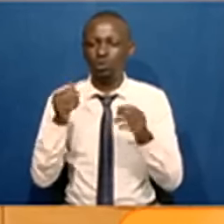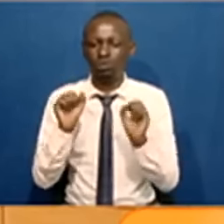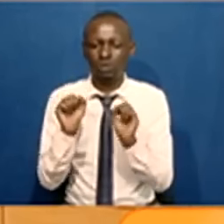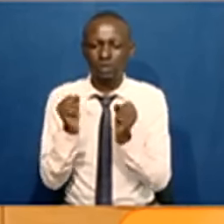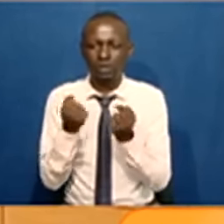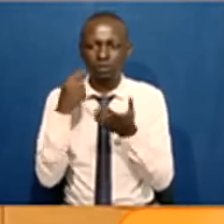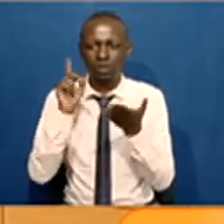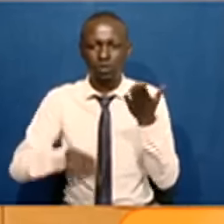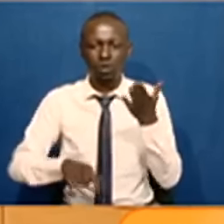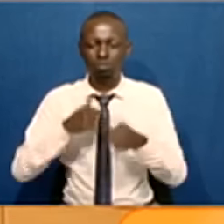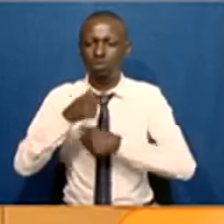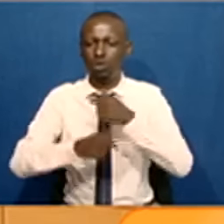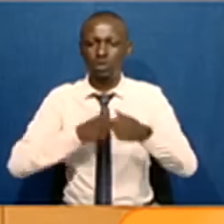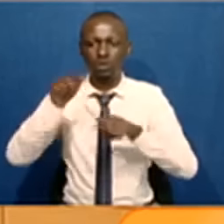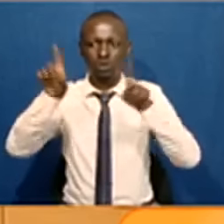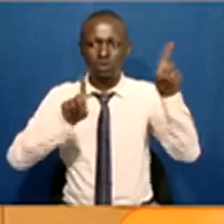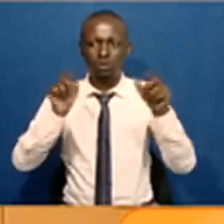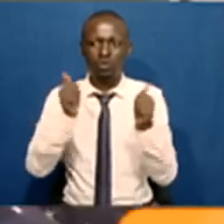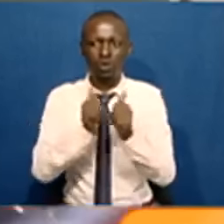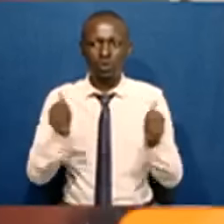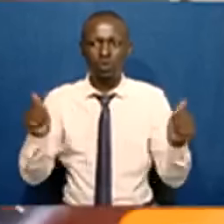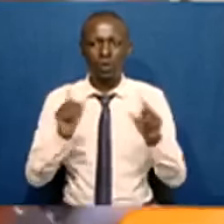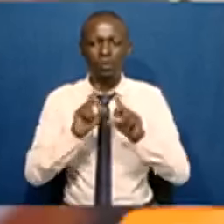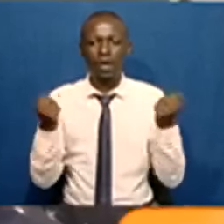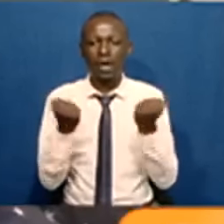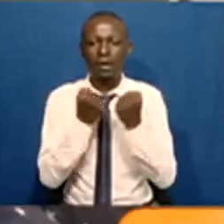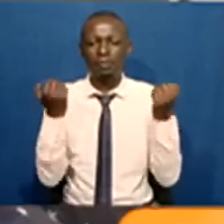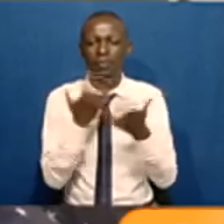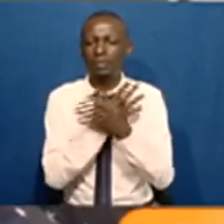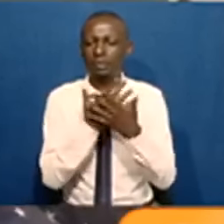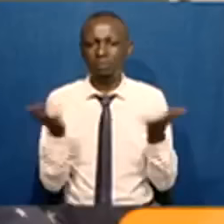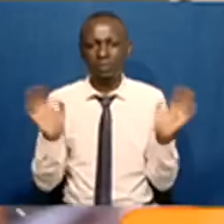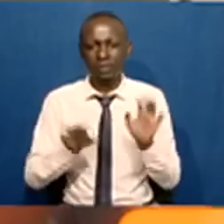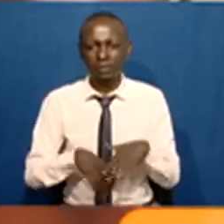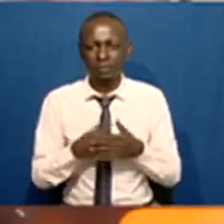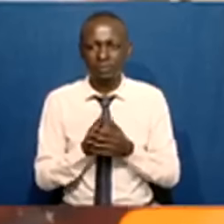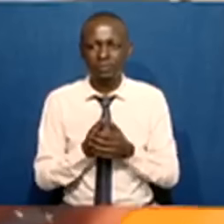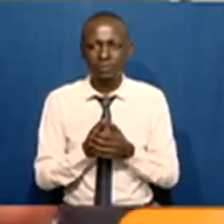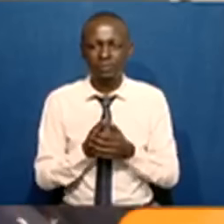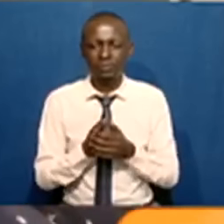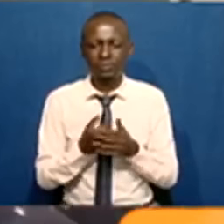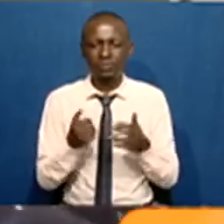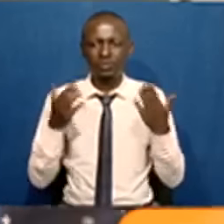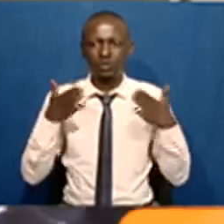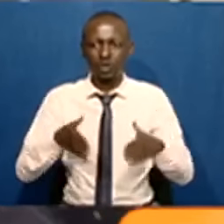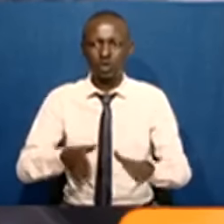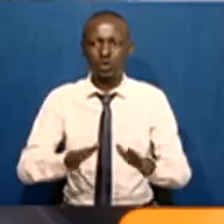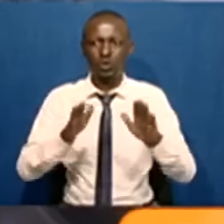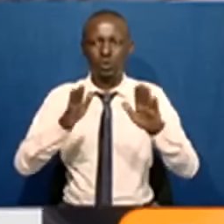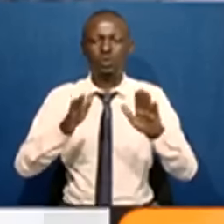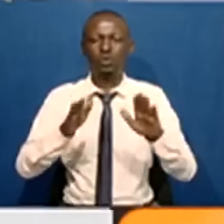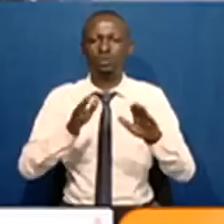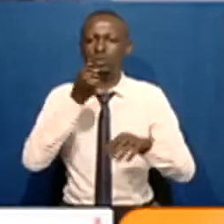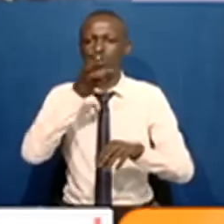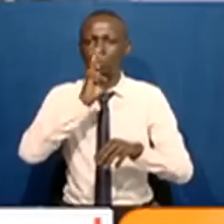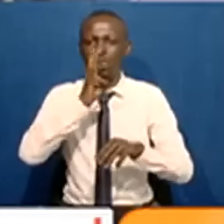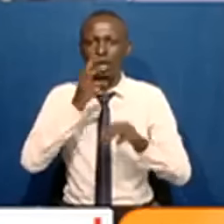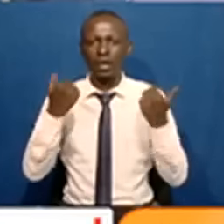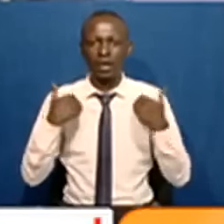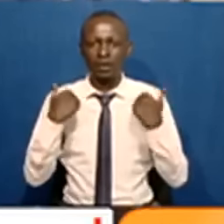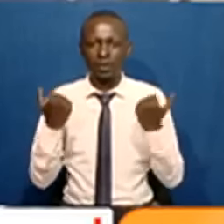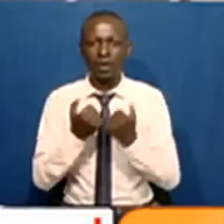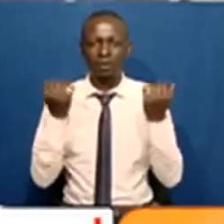swiftly until the unexpected happened. The road was a bit slippery, so our driver kajaribu ko overtake, but I think akaona